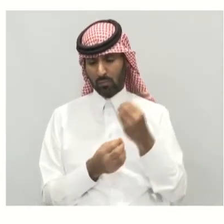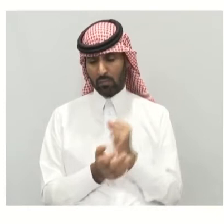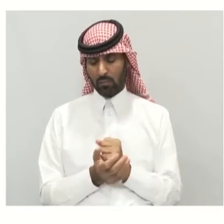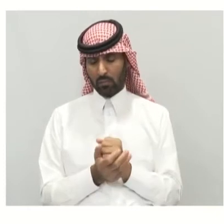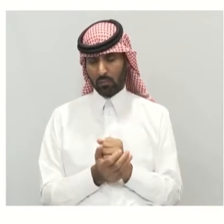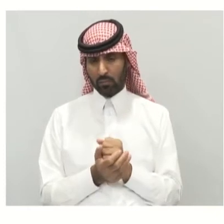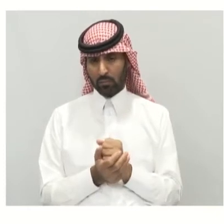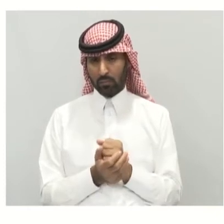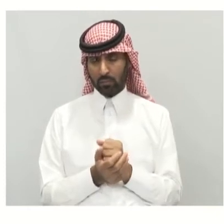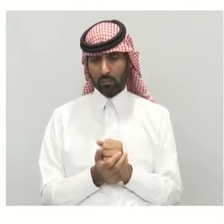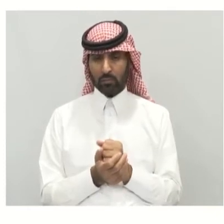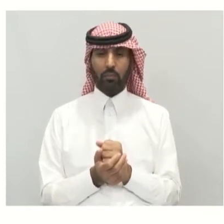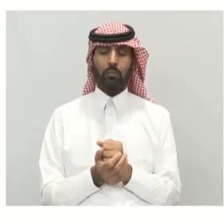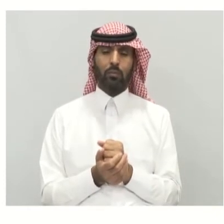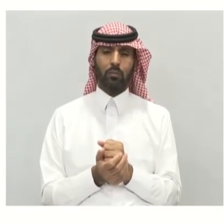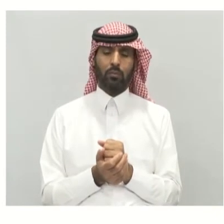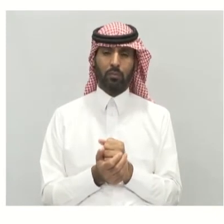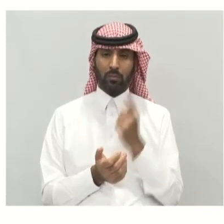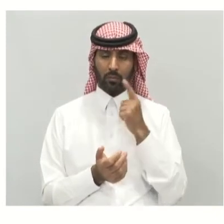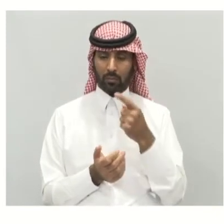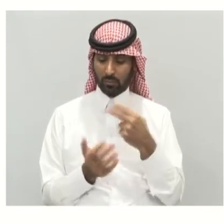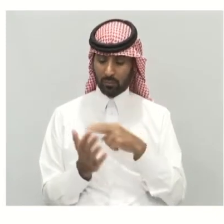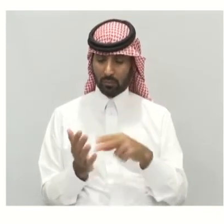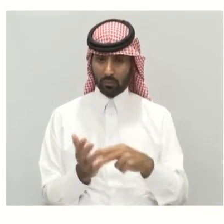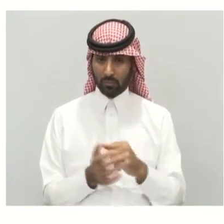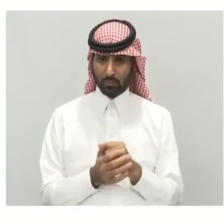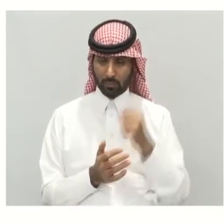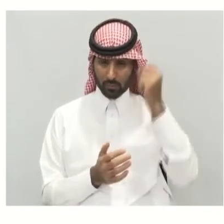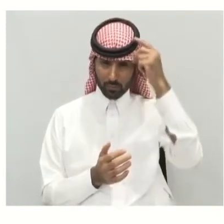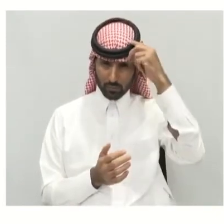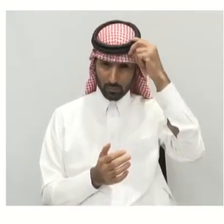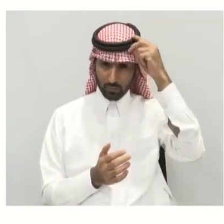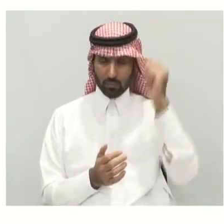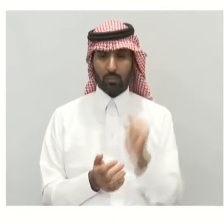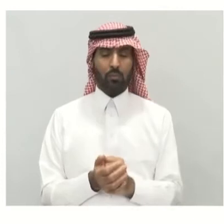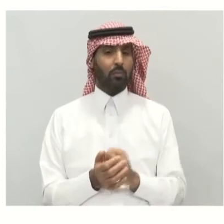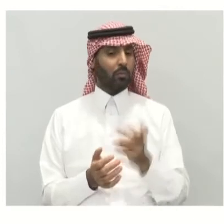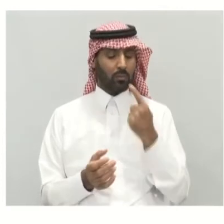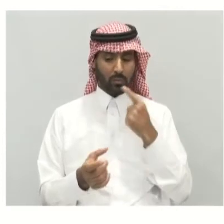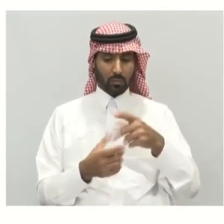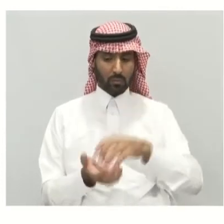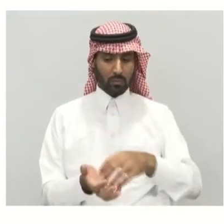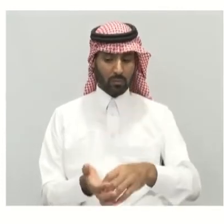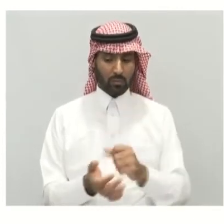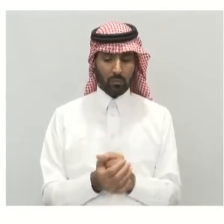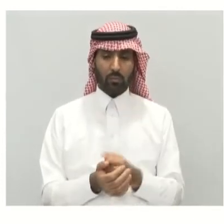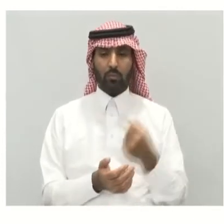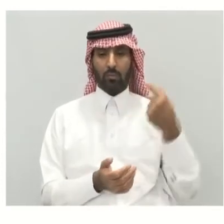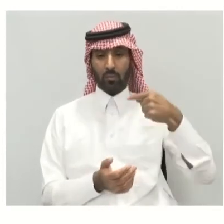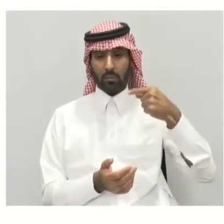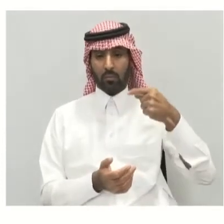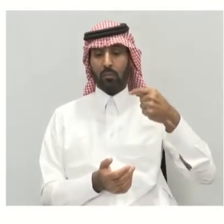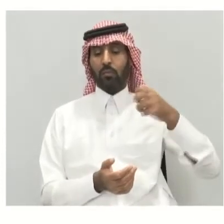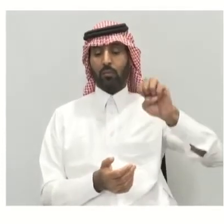www.pedalps.com. Okay, we read the text together and we have these questions. Which part of Germany does the